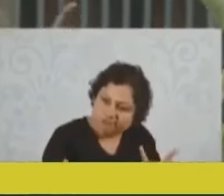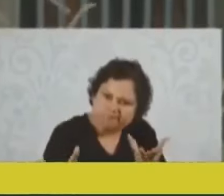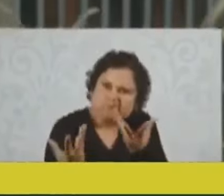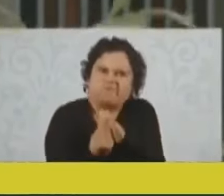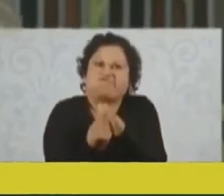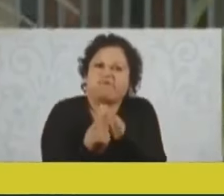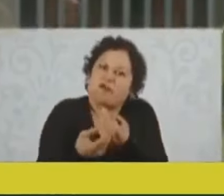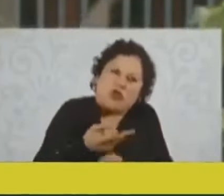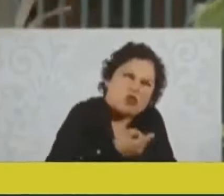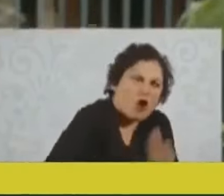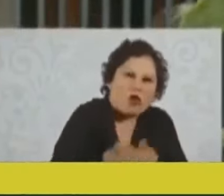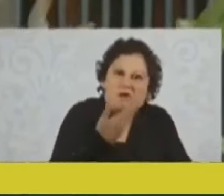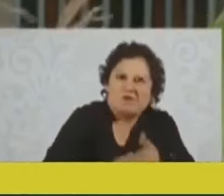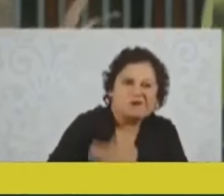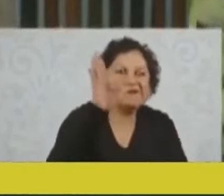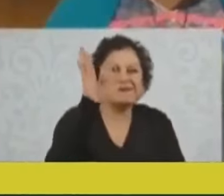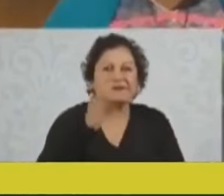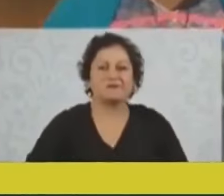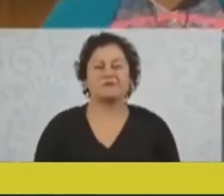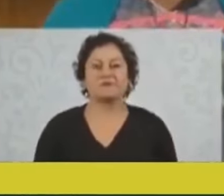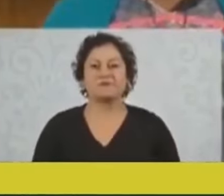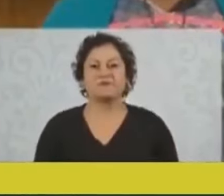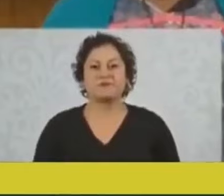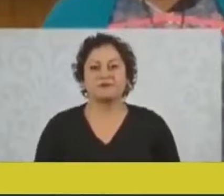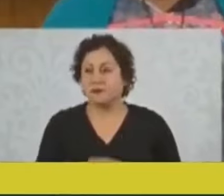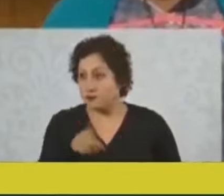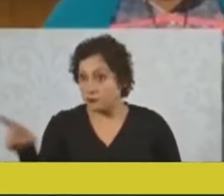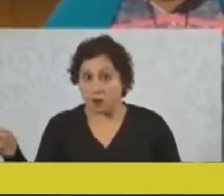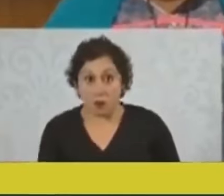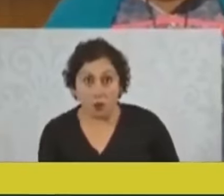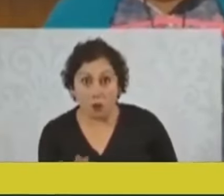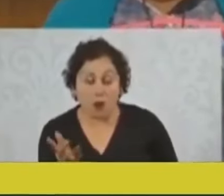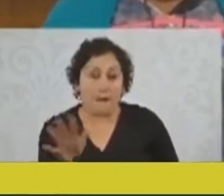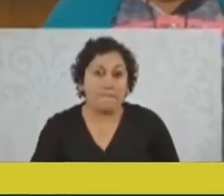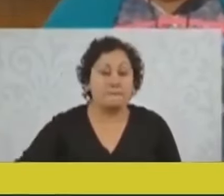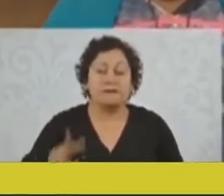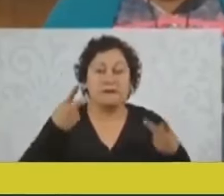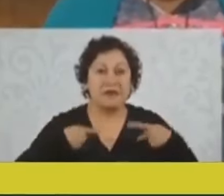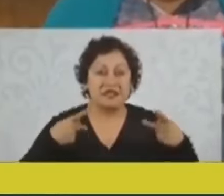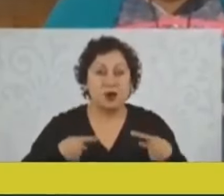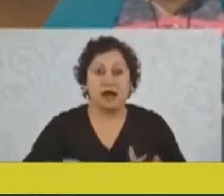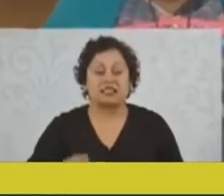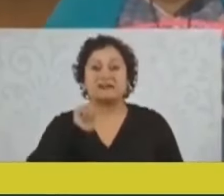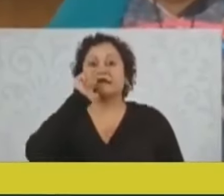everything for the people, without it, nothing. Also,